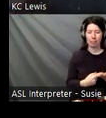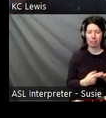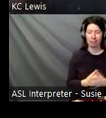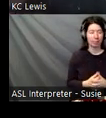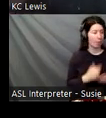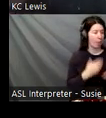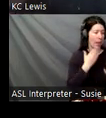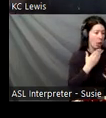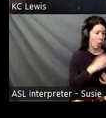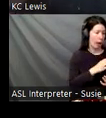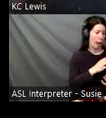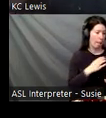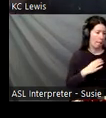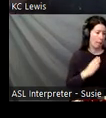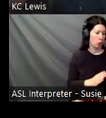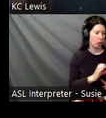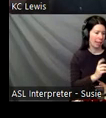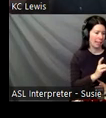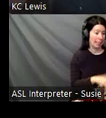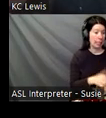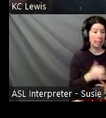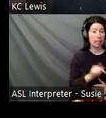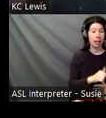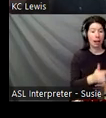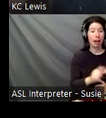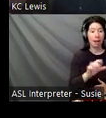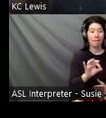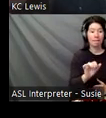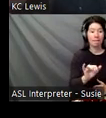Thank you, Commissioner Casey. Commissioner Faith.